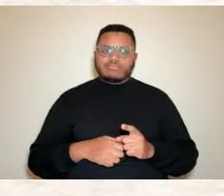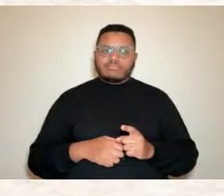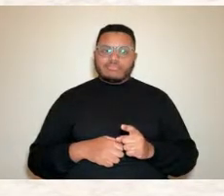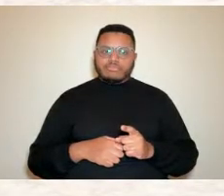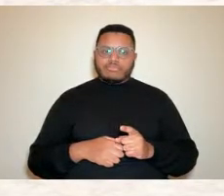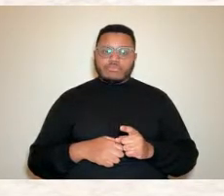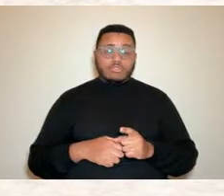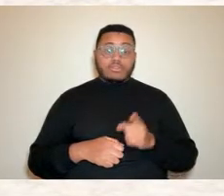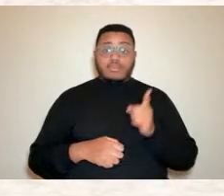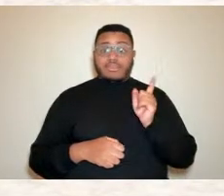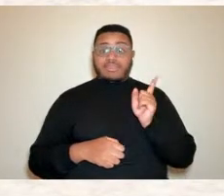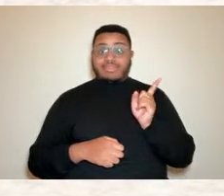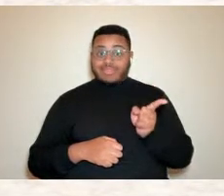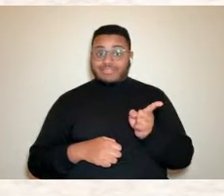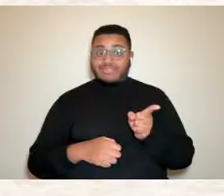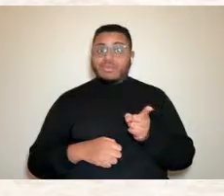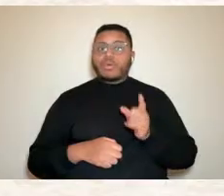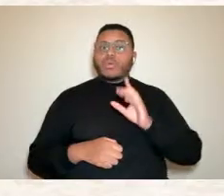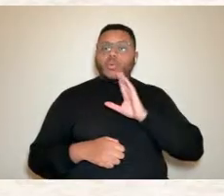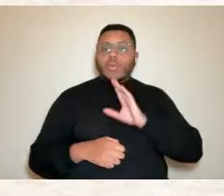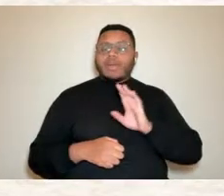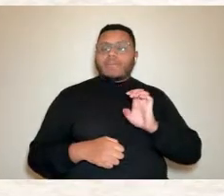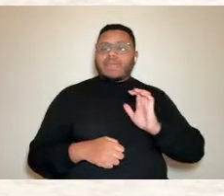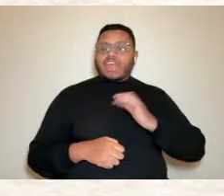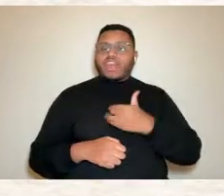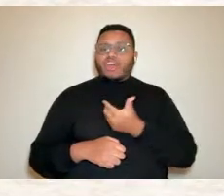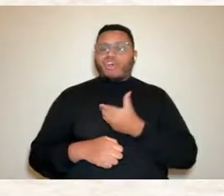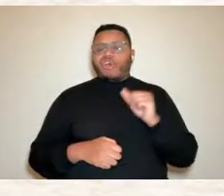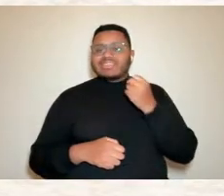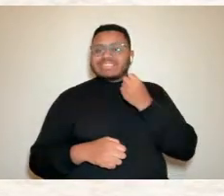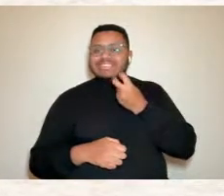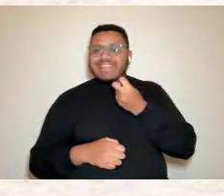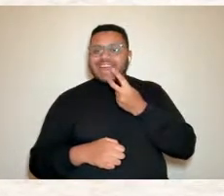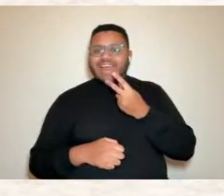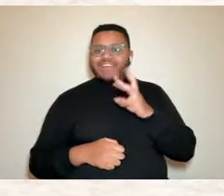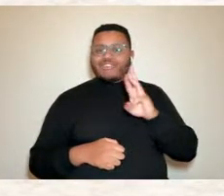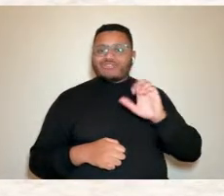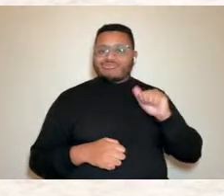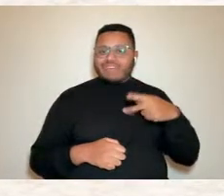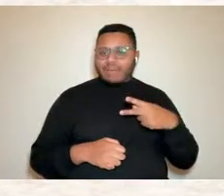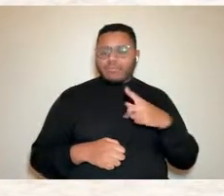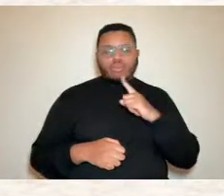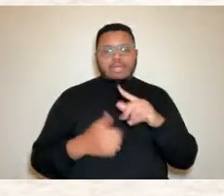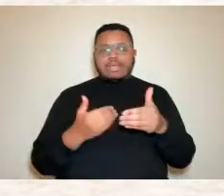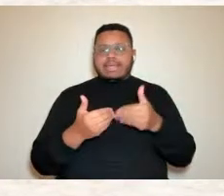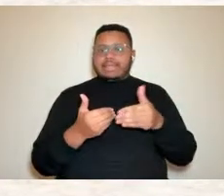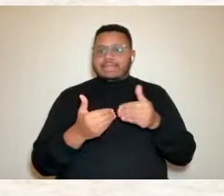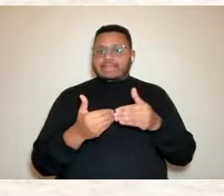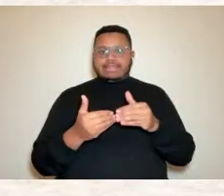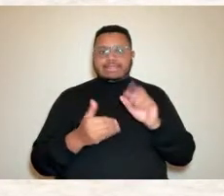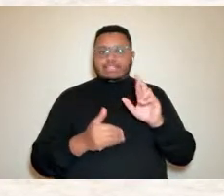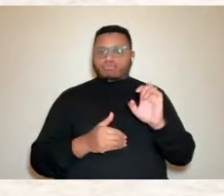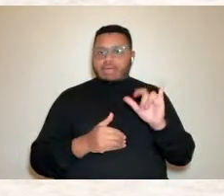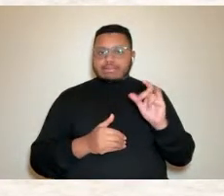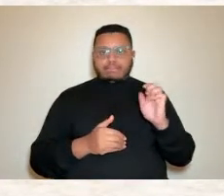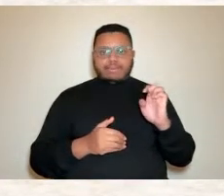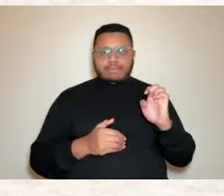And then this is our snack wrap. Super easy recipe, right?